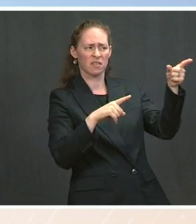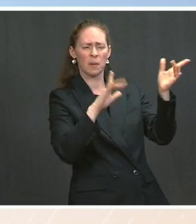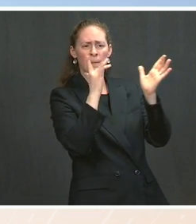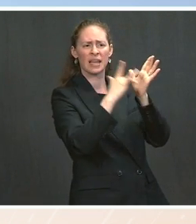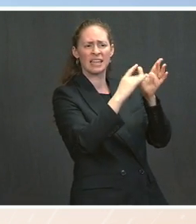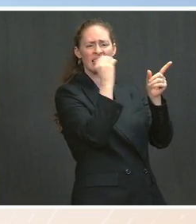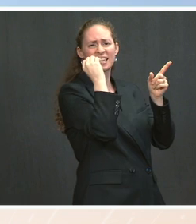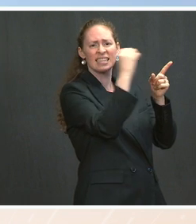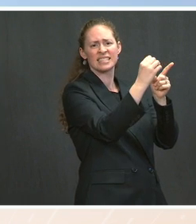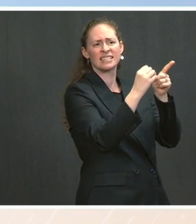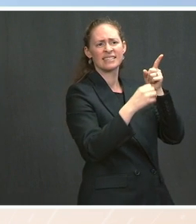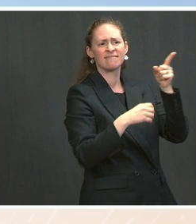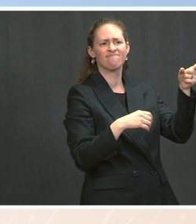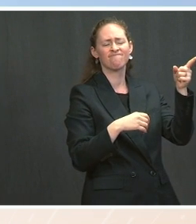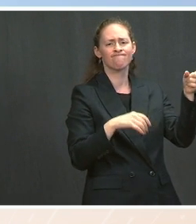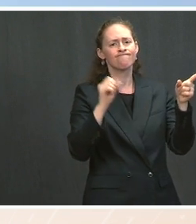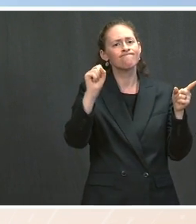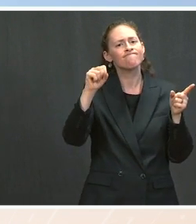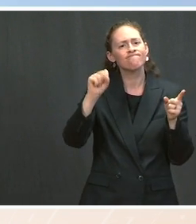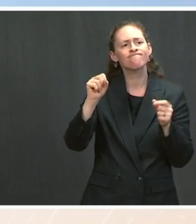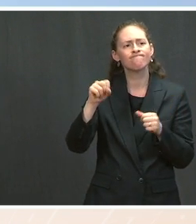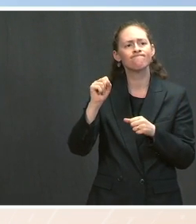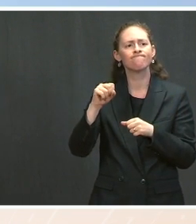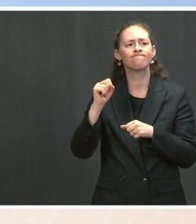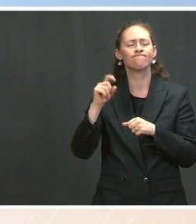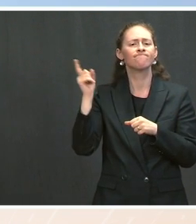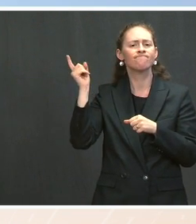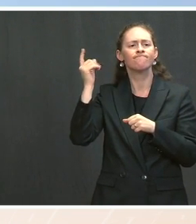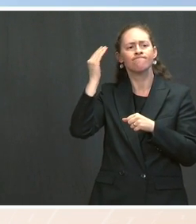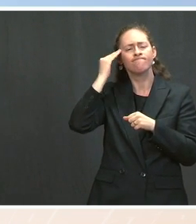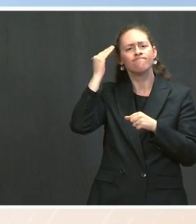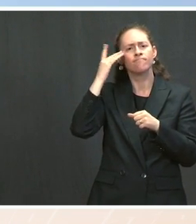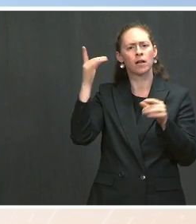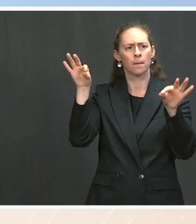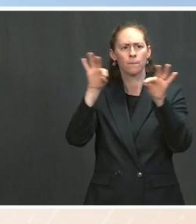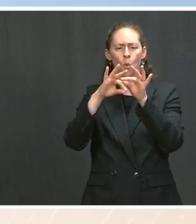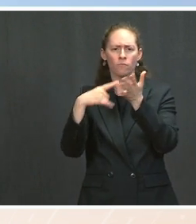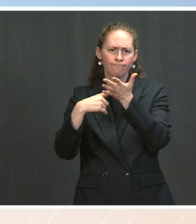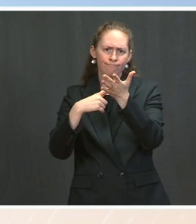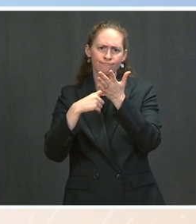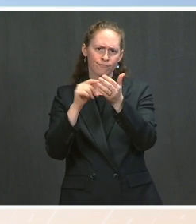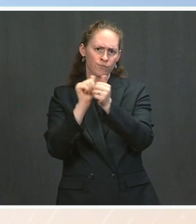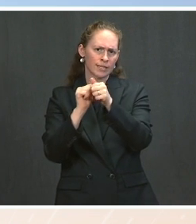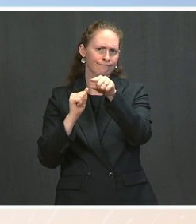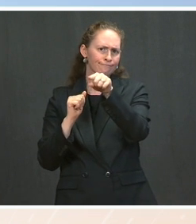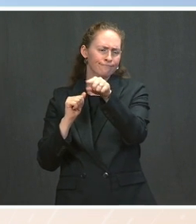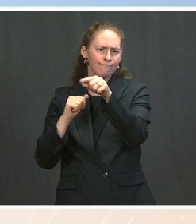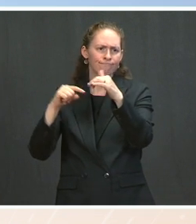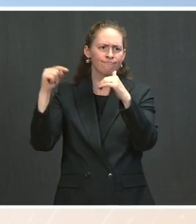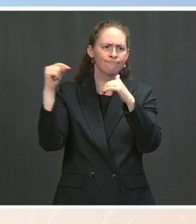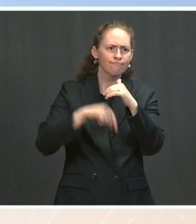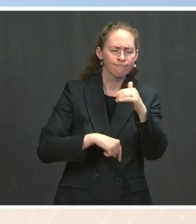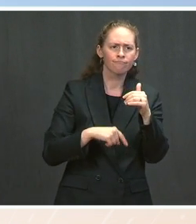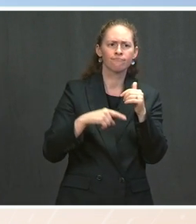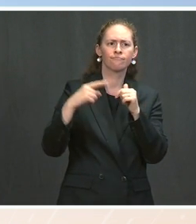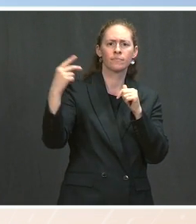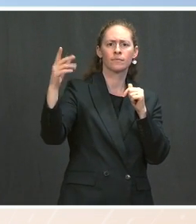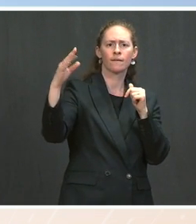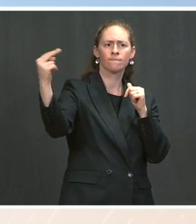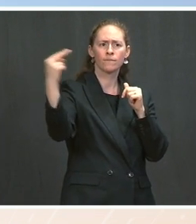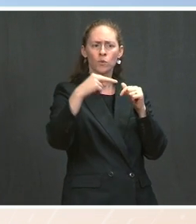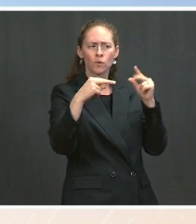last several days. And he felt it was important to have a discussion with her on the tarmac so he could convey his point of view, certainly hear hers,